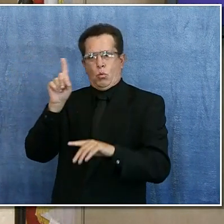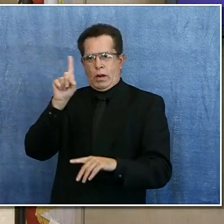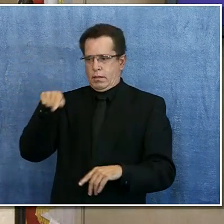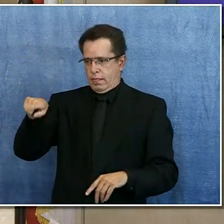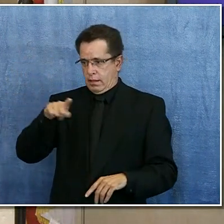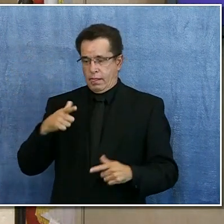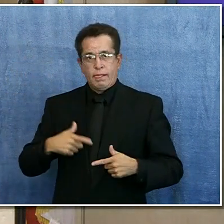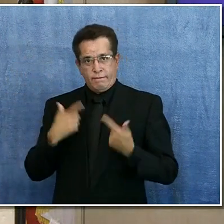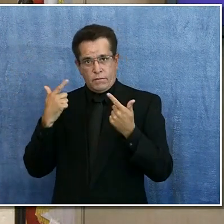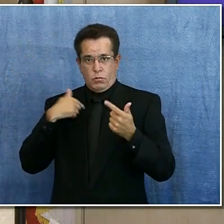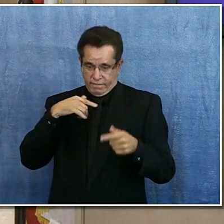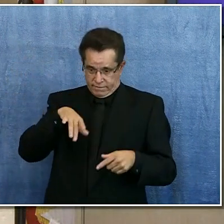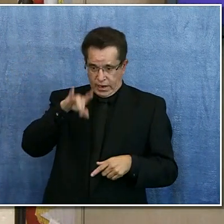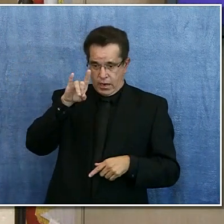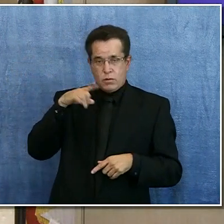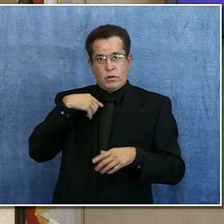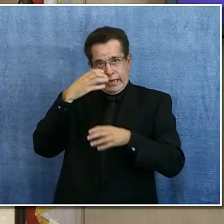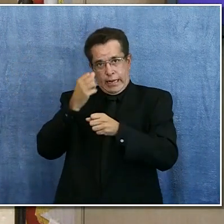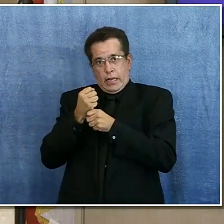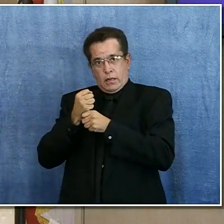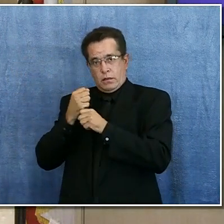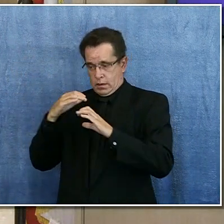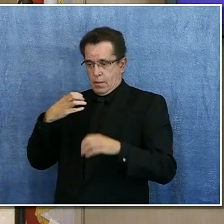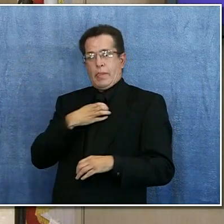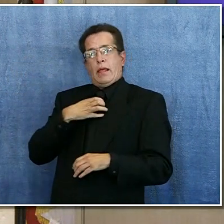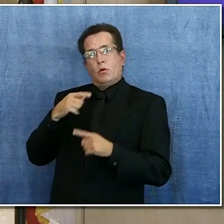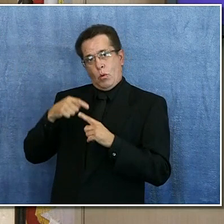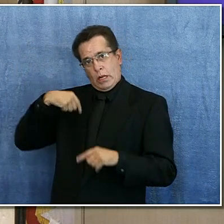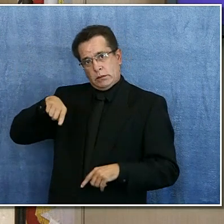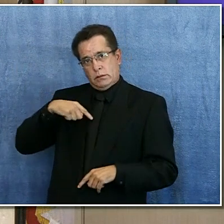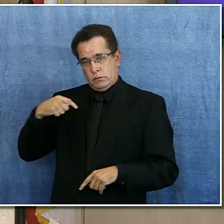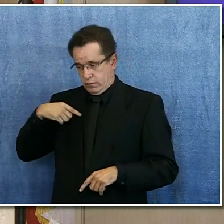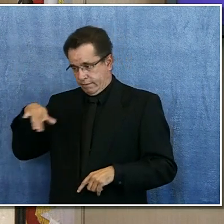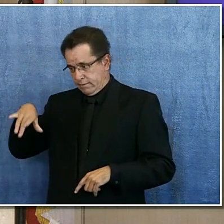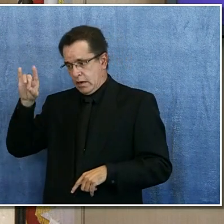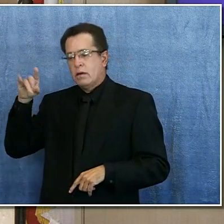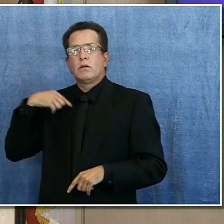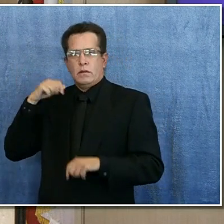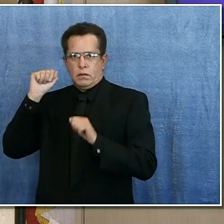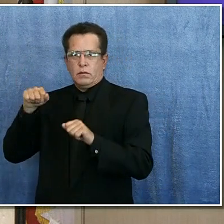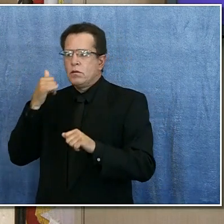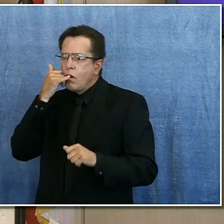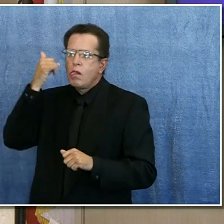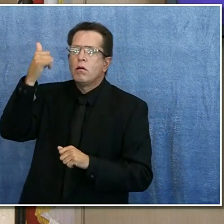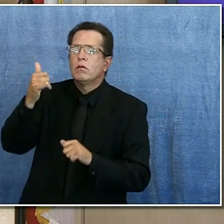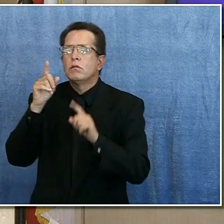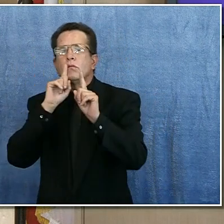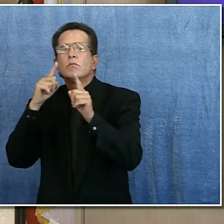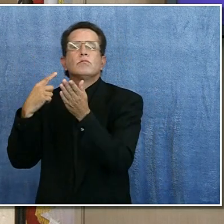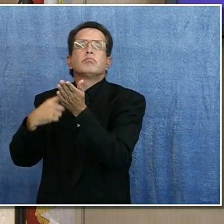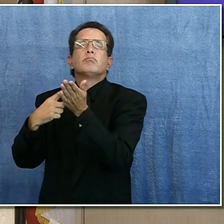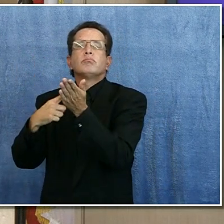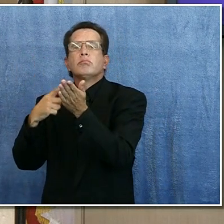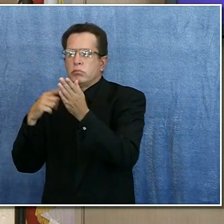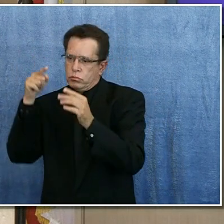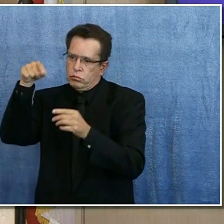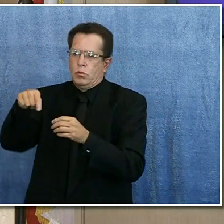Once a complaint is received, a call will be made to the business or entity to discuss the problem or